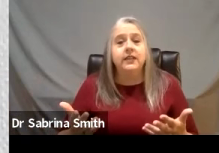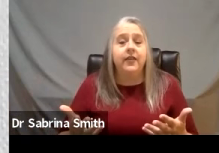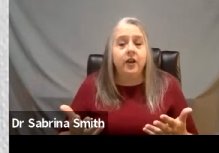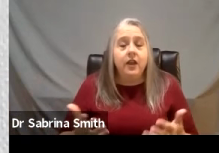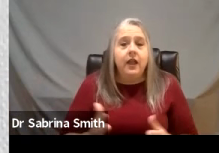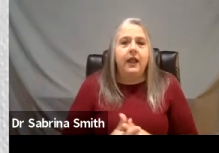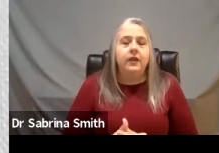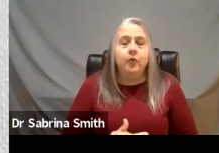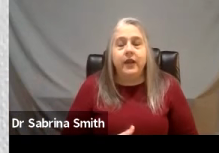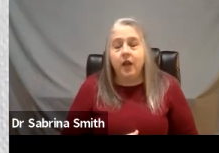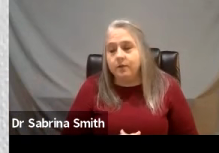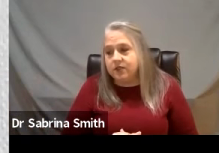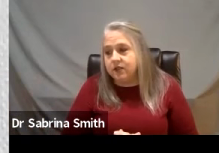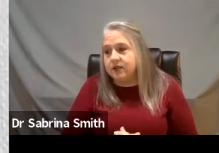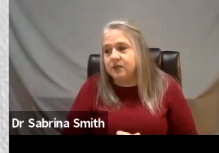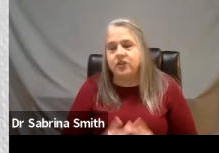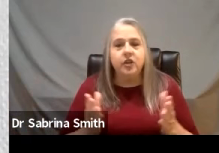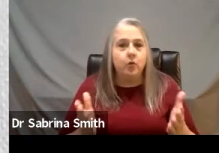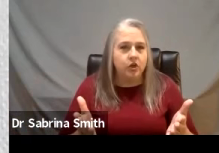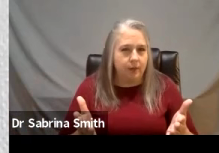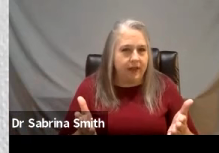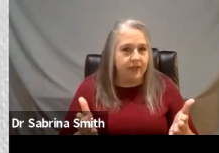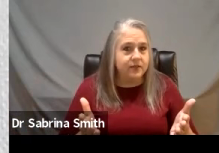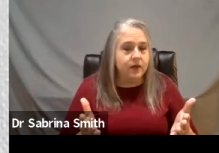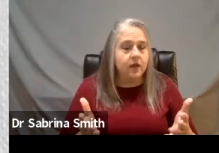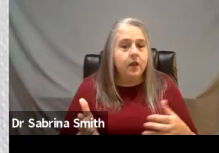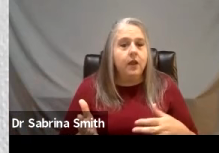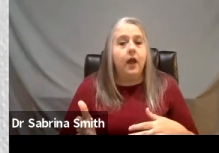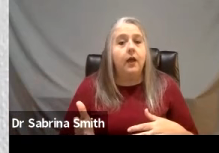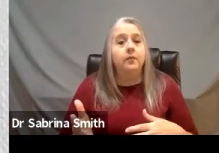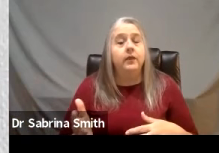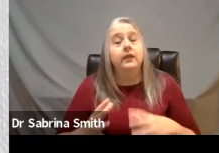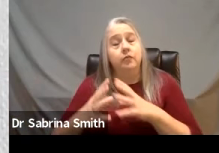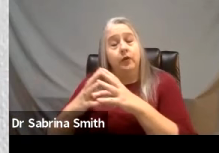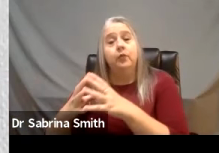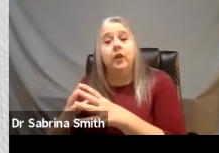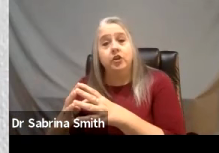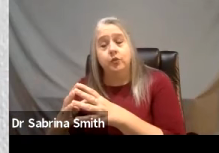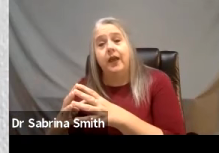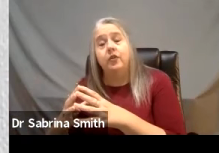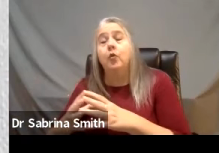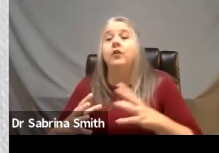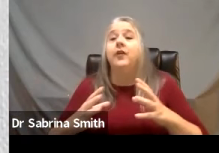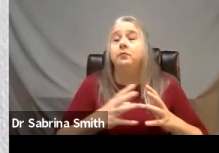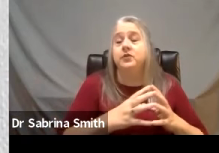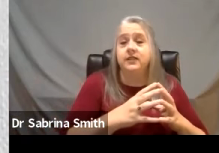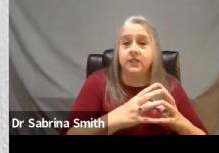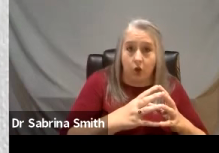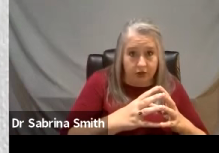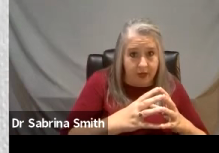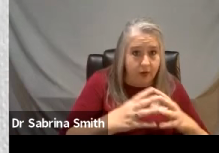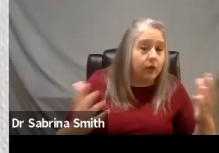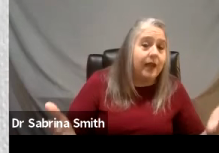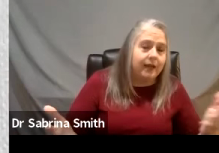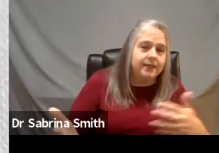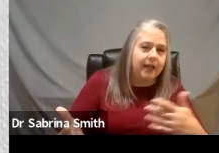work together. And when it comes to especially a workshop like this one, when we are together, or if I'm presenting the